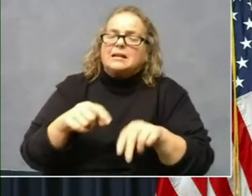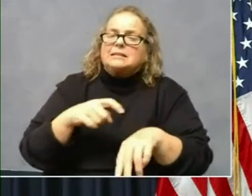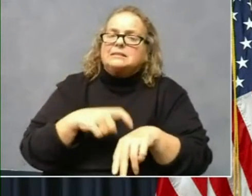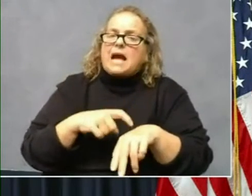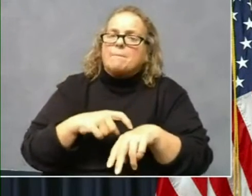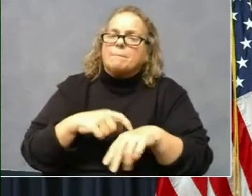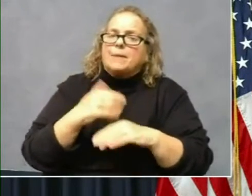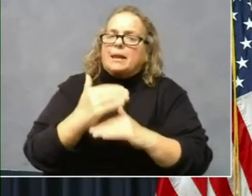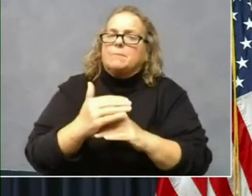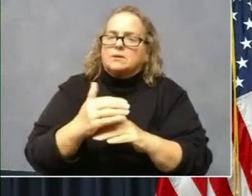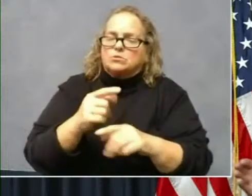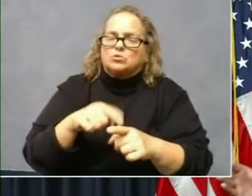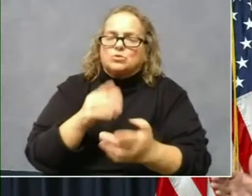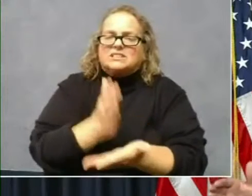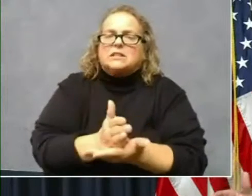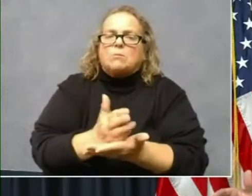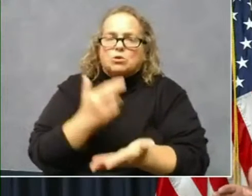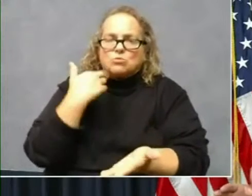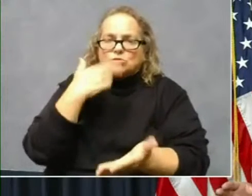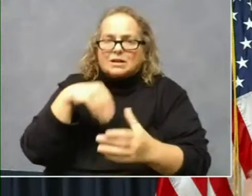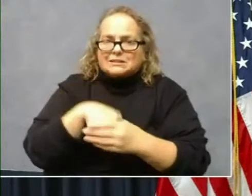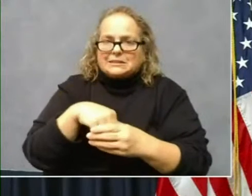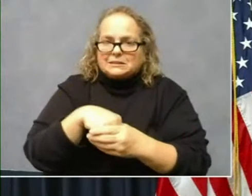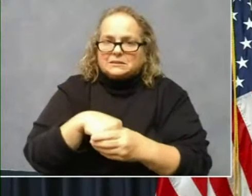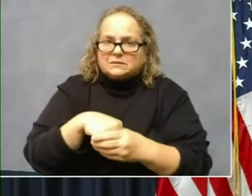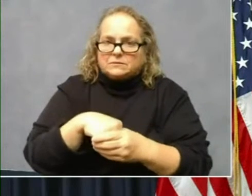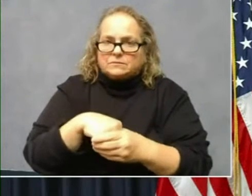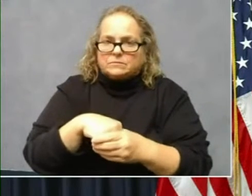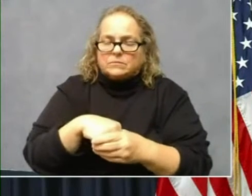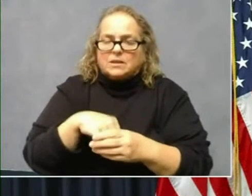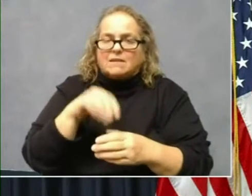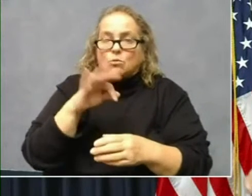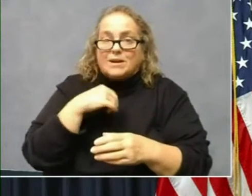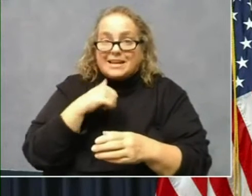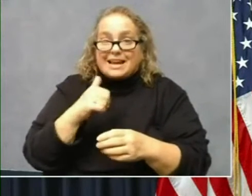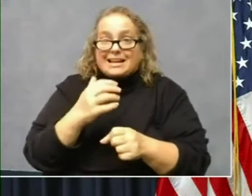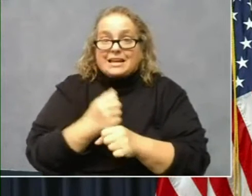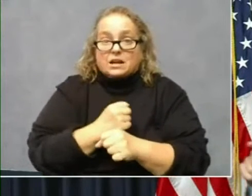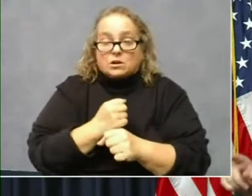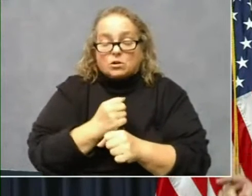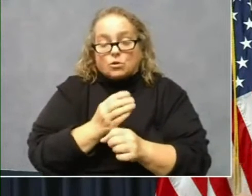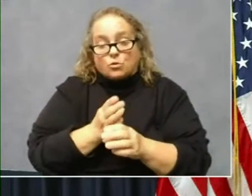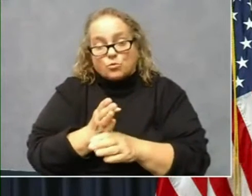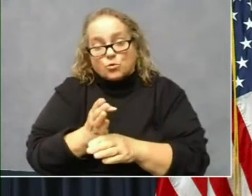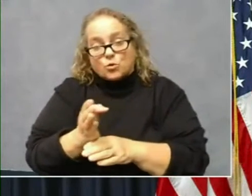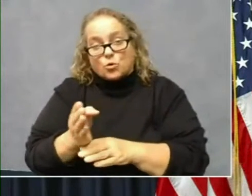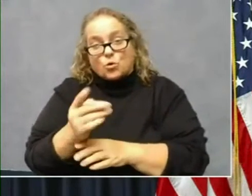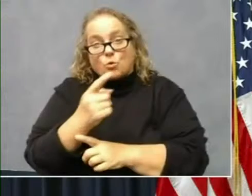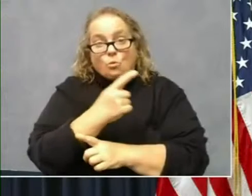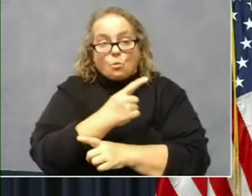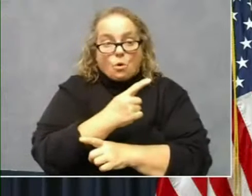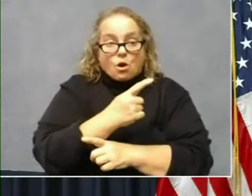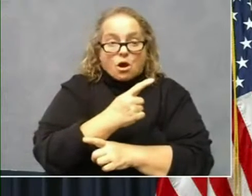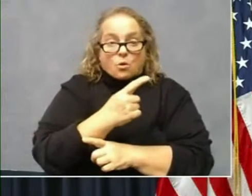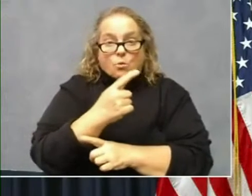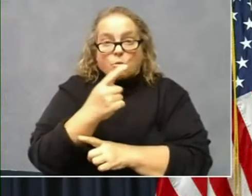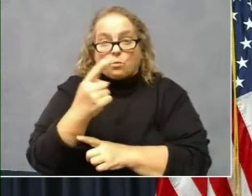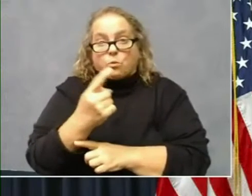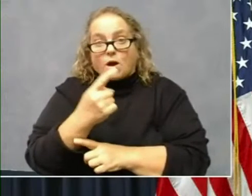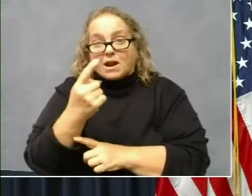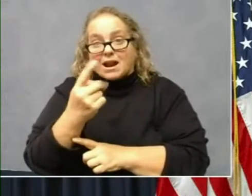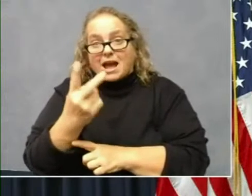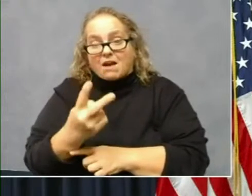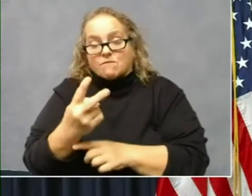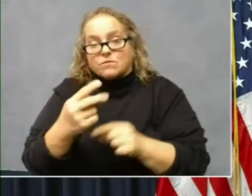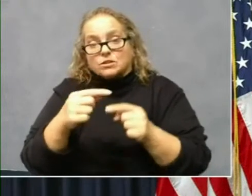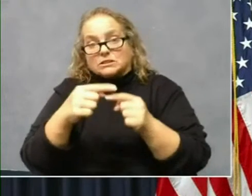virus if we get through 1.5, or 2 potential rounds where it would spread. Now the CDC